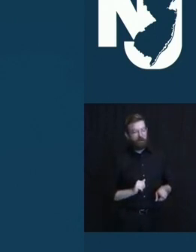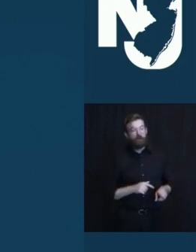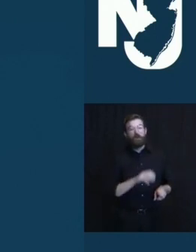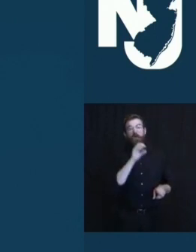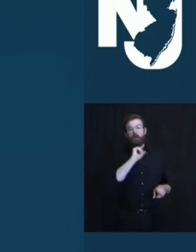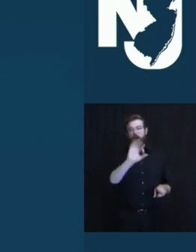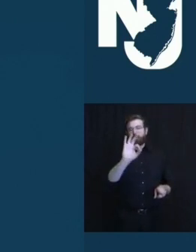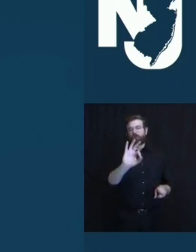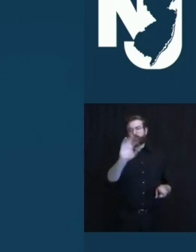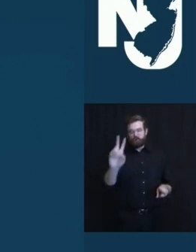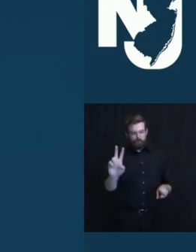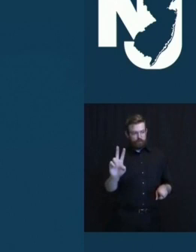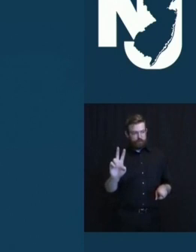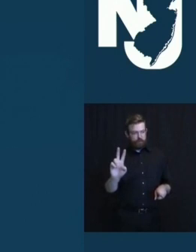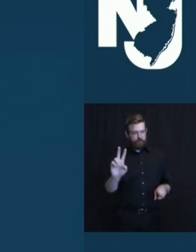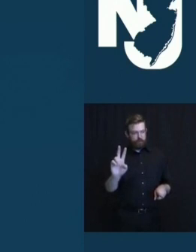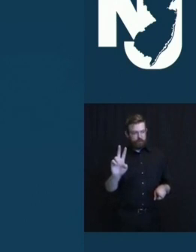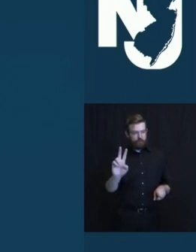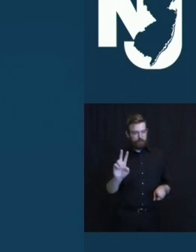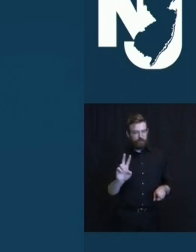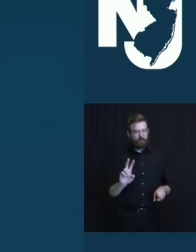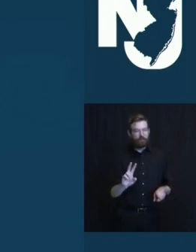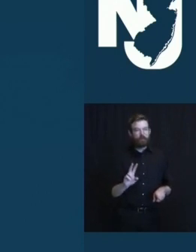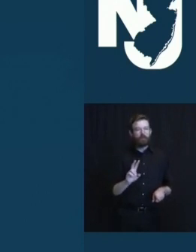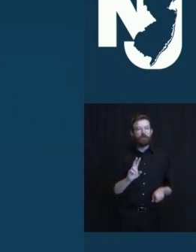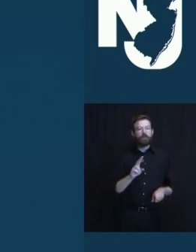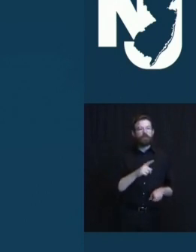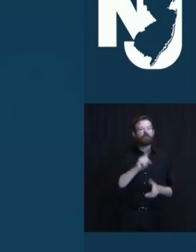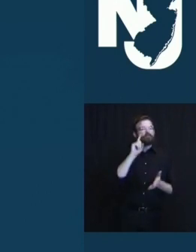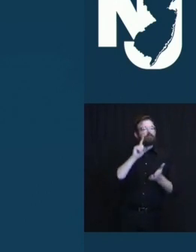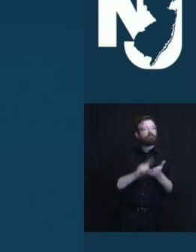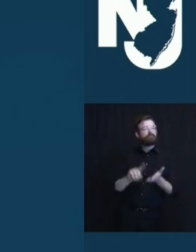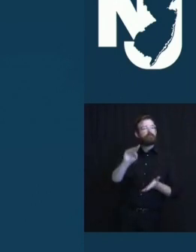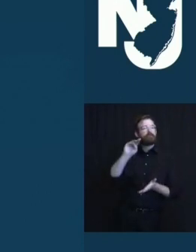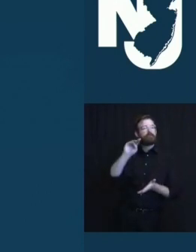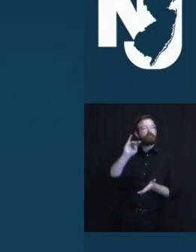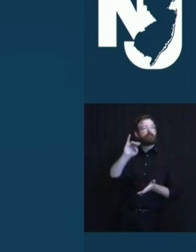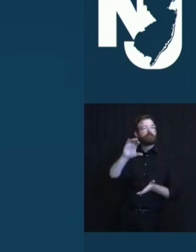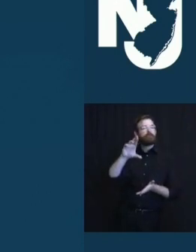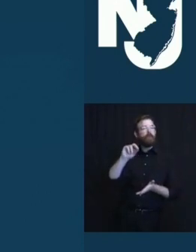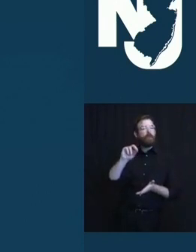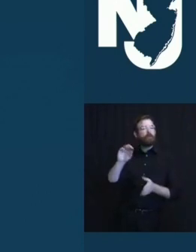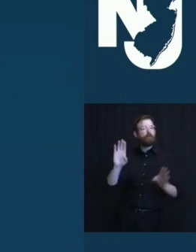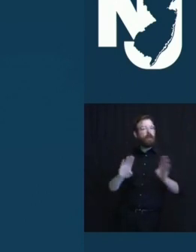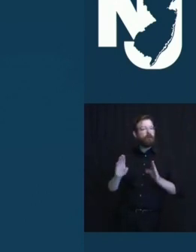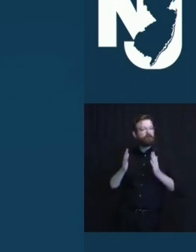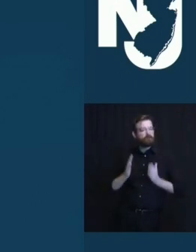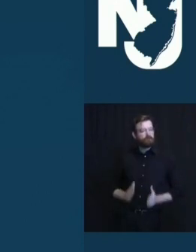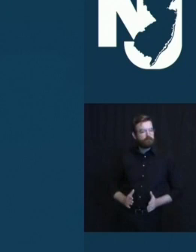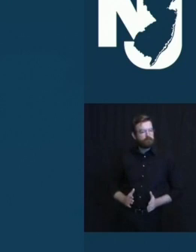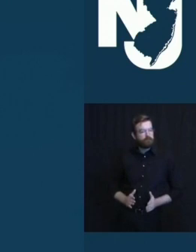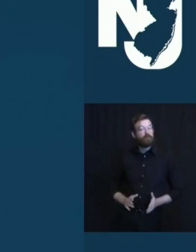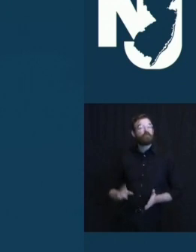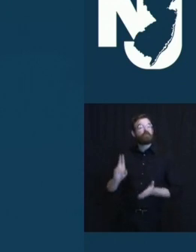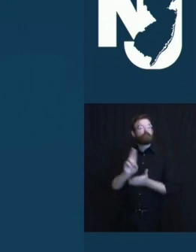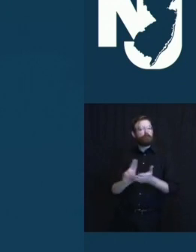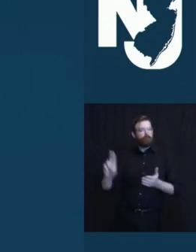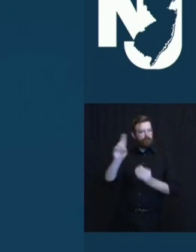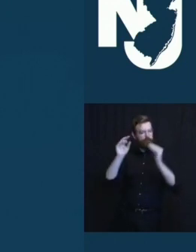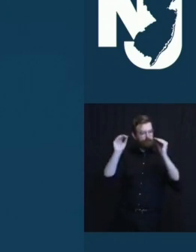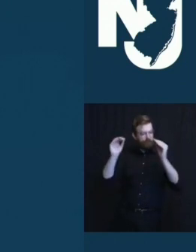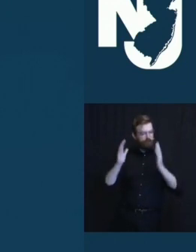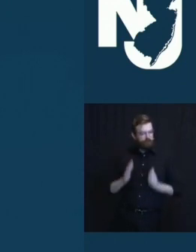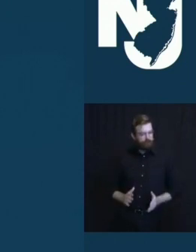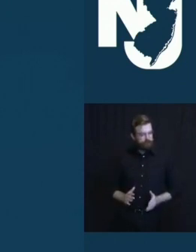pretty much right up to the end of his life. A proud World War II U.S. Navy veteran, upon returning home, he would go on to